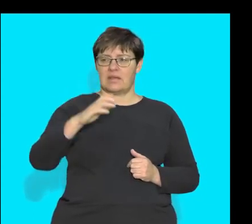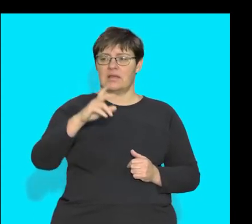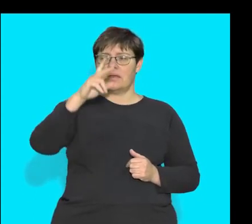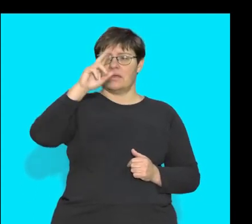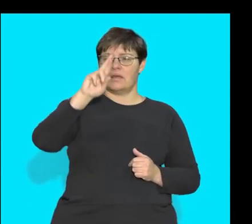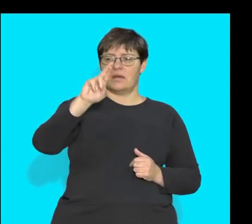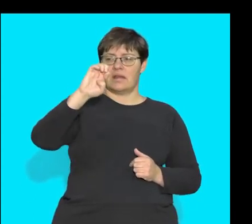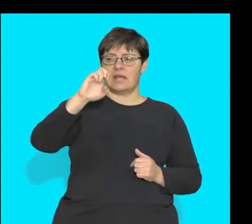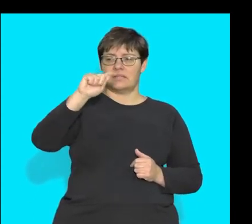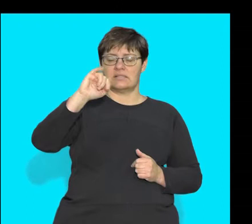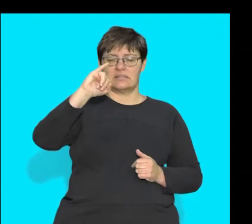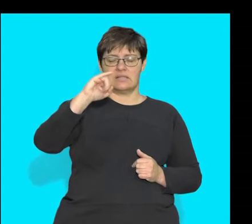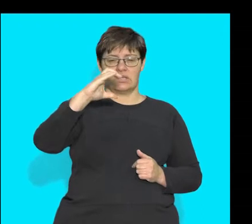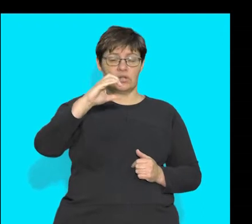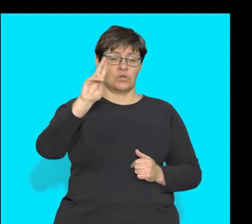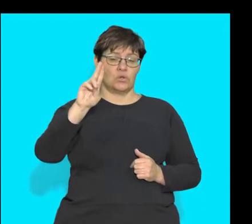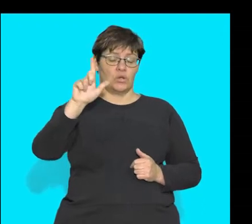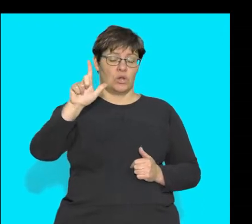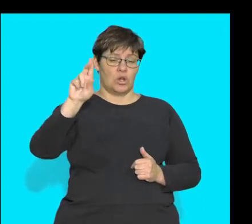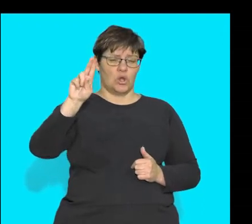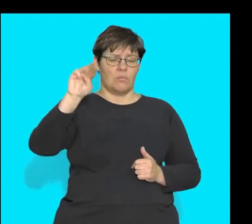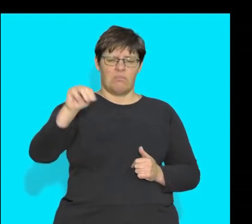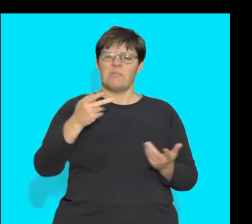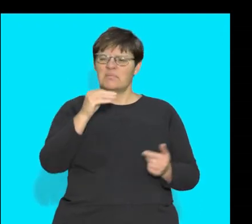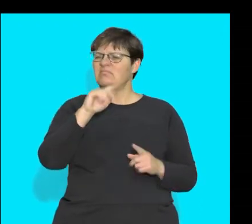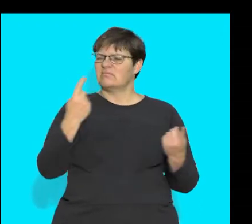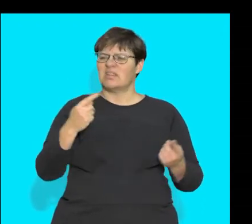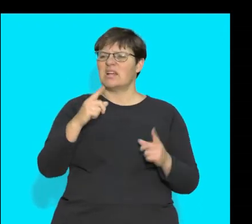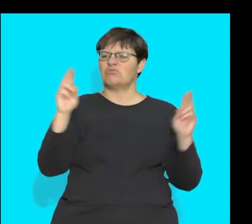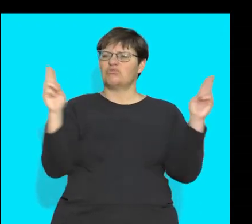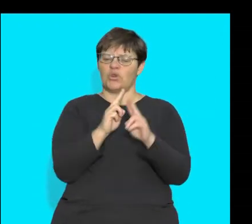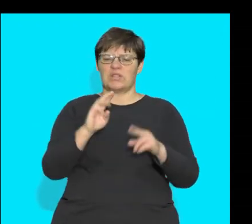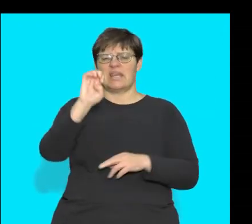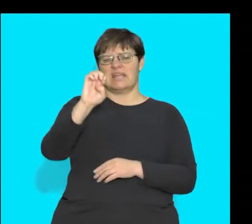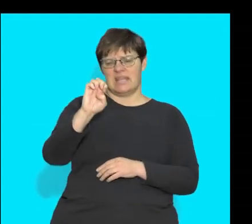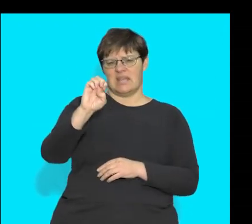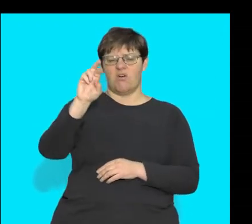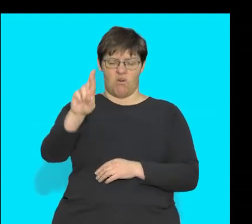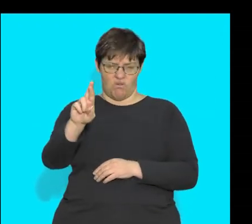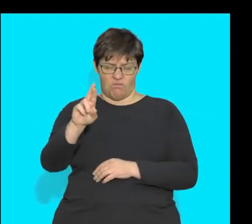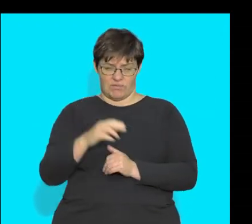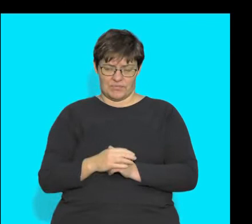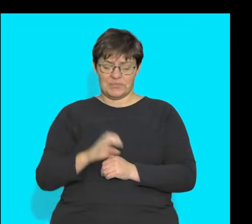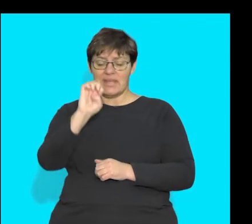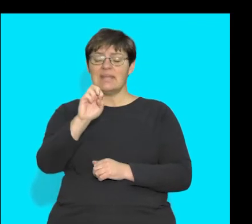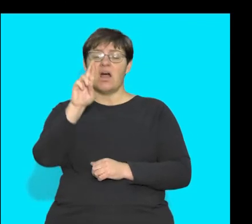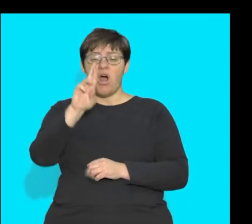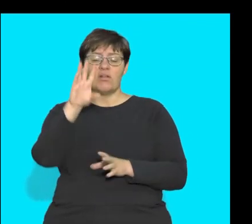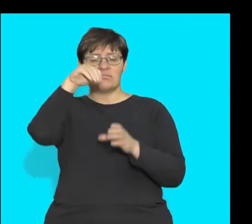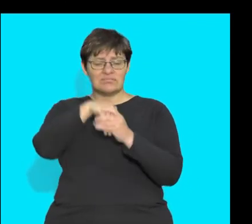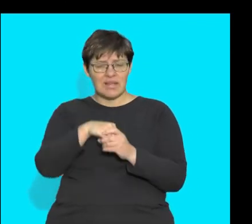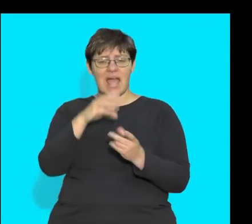it to ER. Now, what else it does is, on the ER are little structures